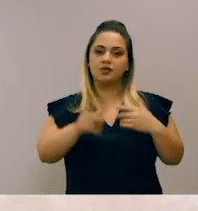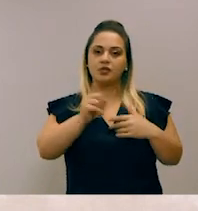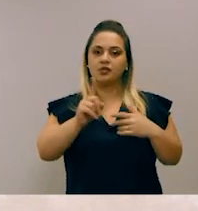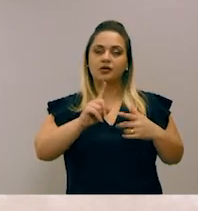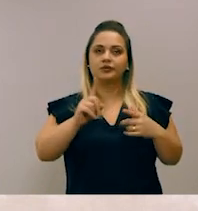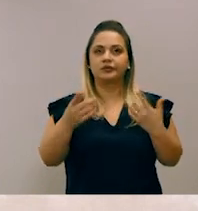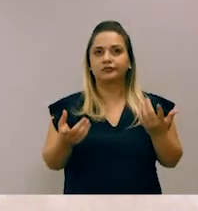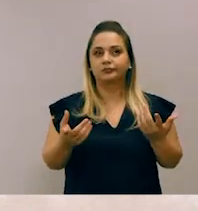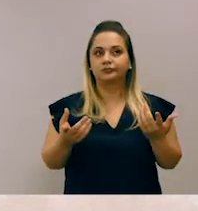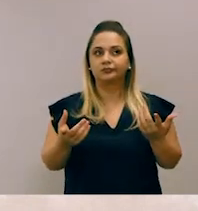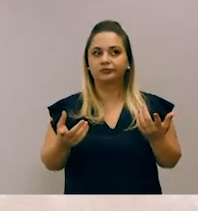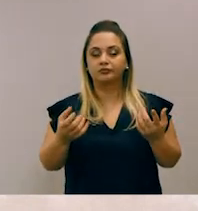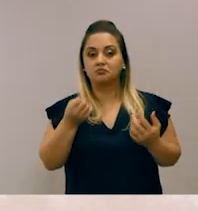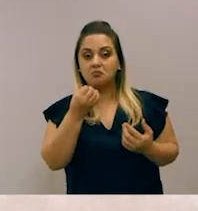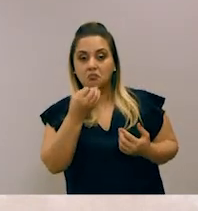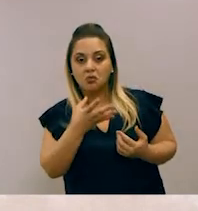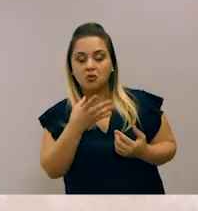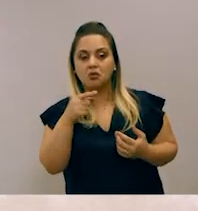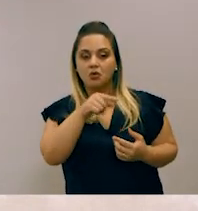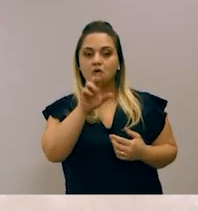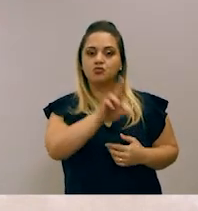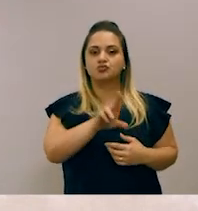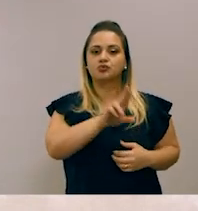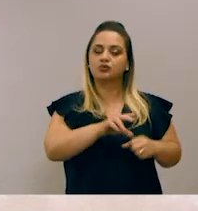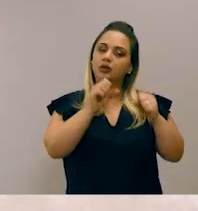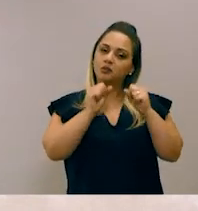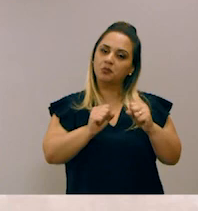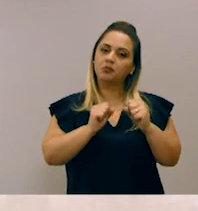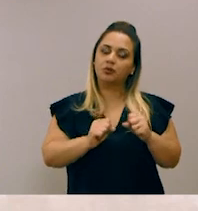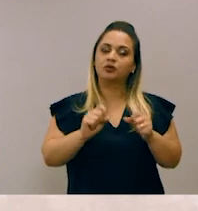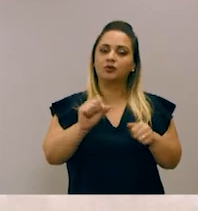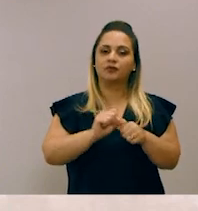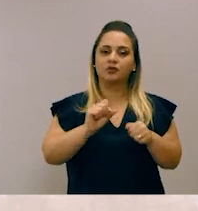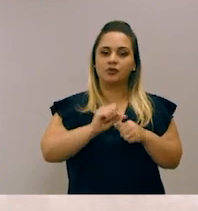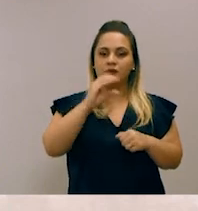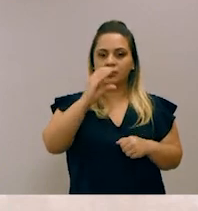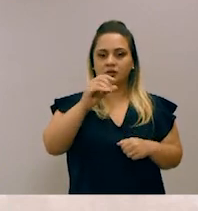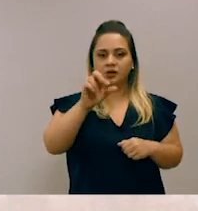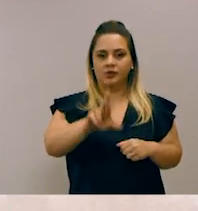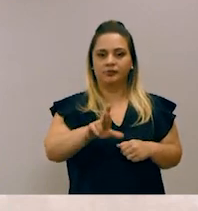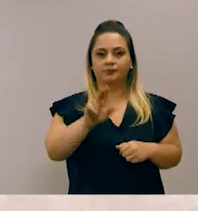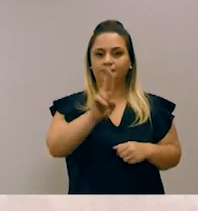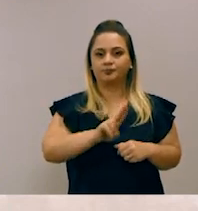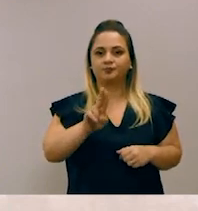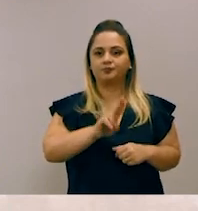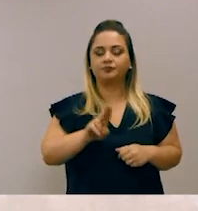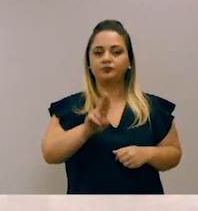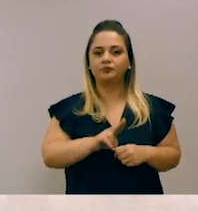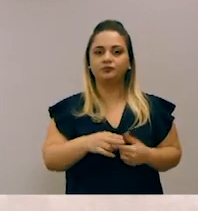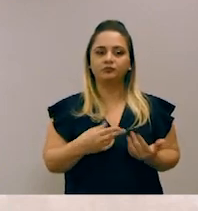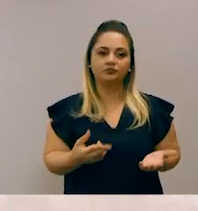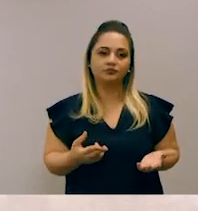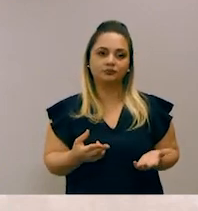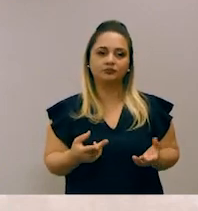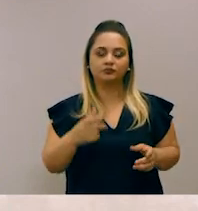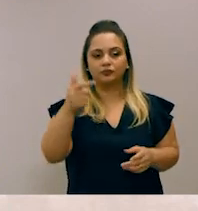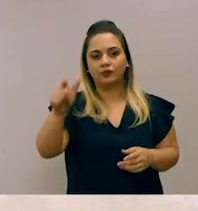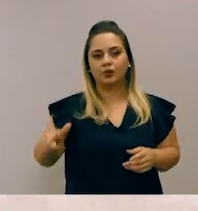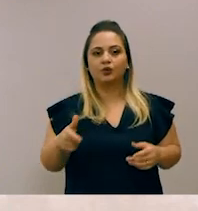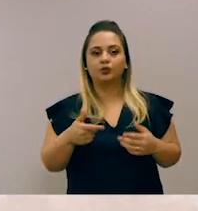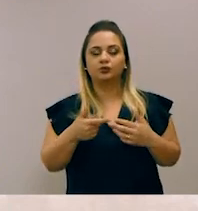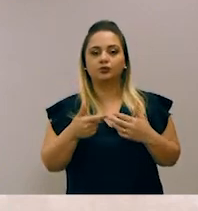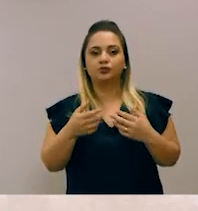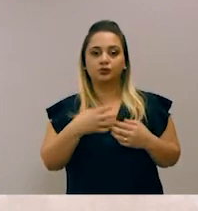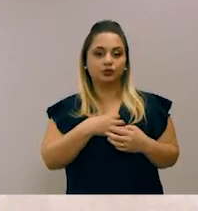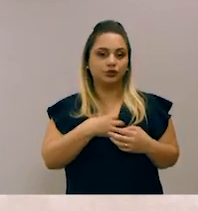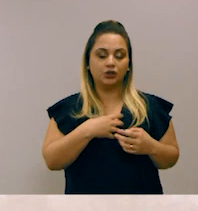satisfy the minimum criteria, the user can do the OCR using Tesseract in the